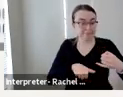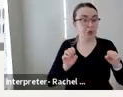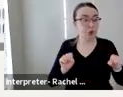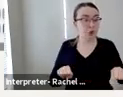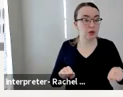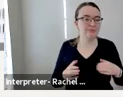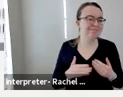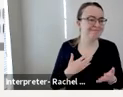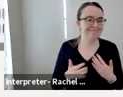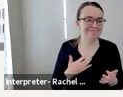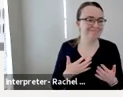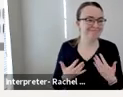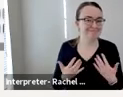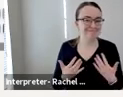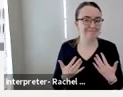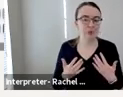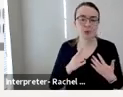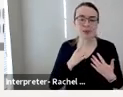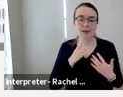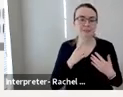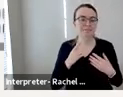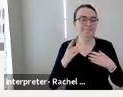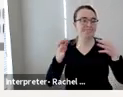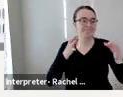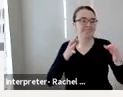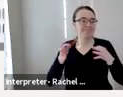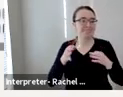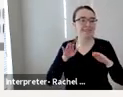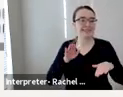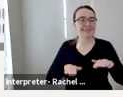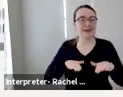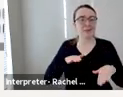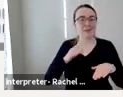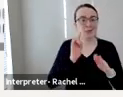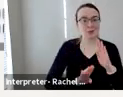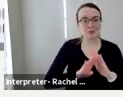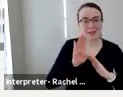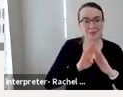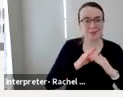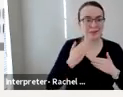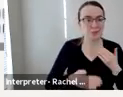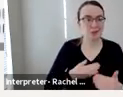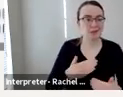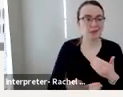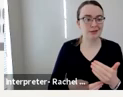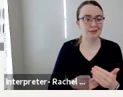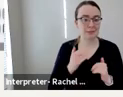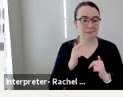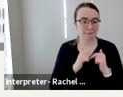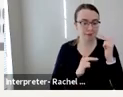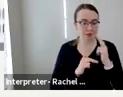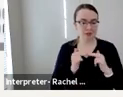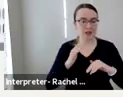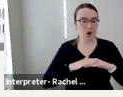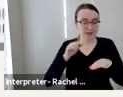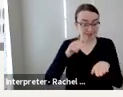It's all the principle that you're developing and building on what you've